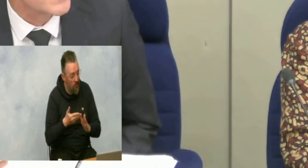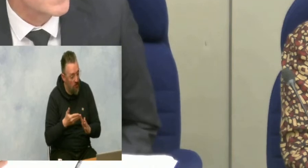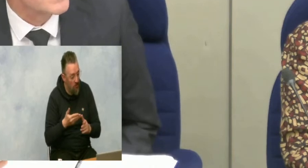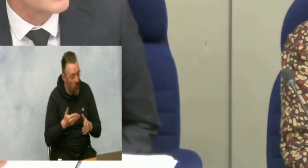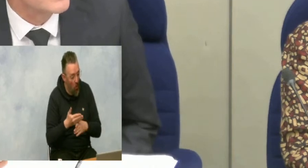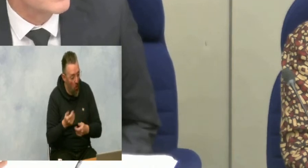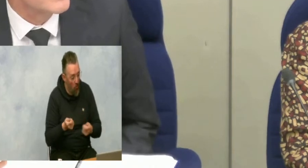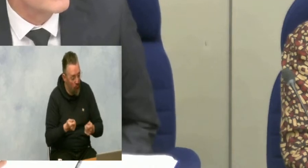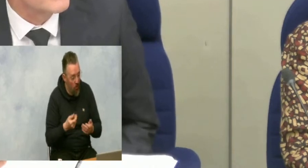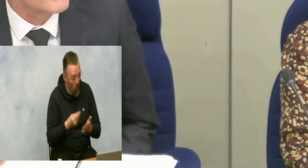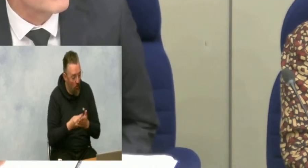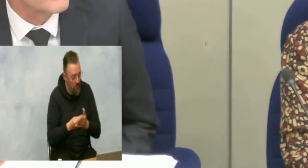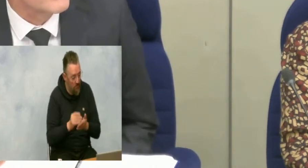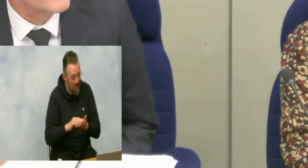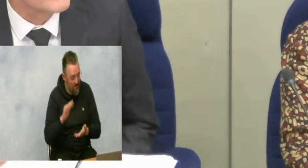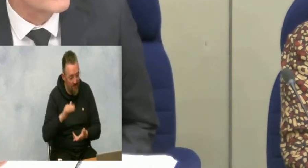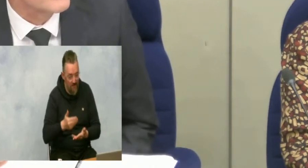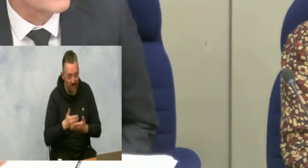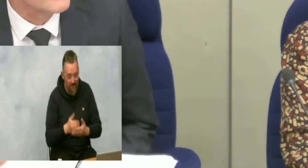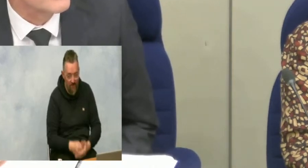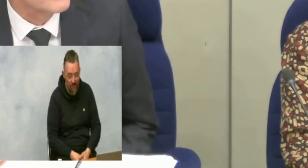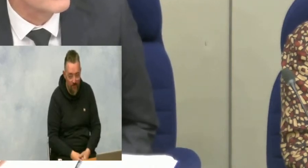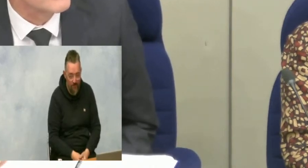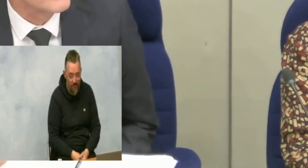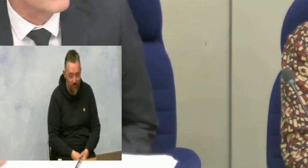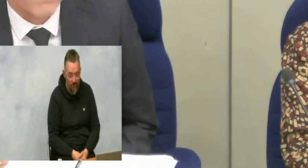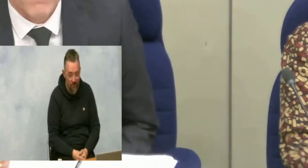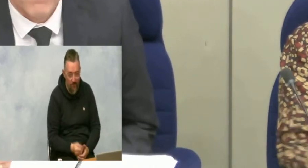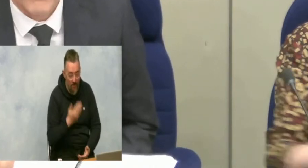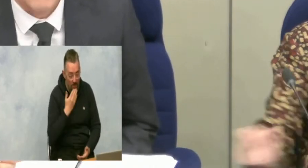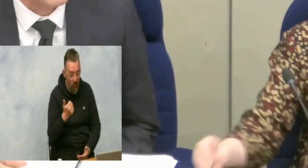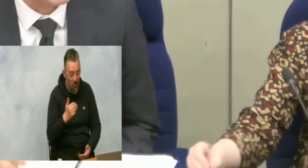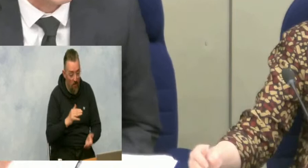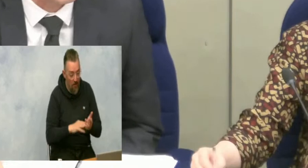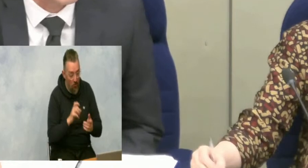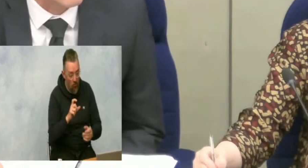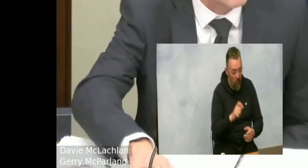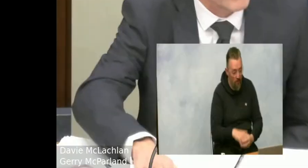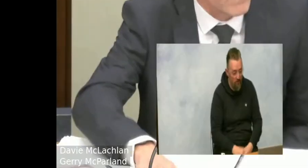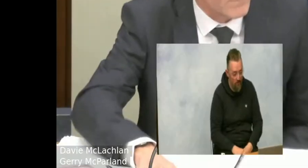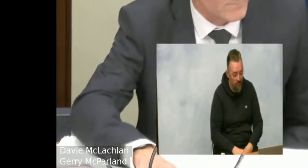costs. Okay. Thanks, Jerry. Margaret Cooper.